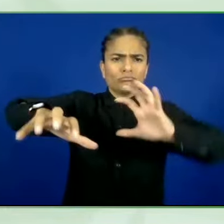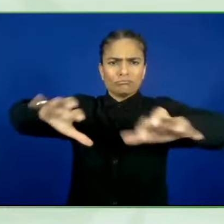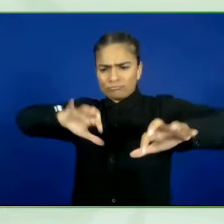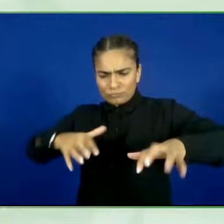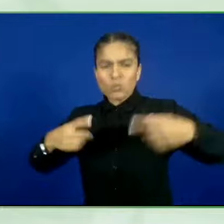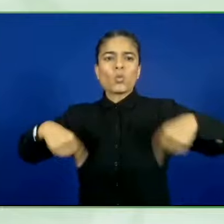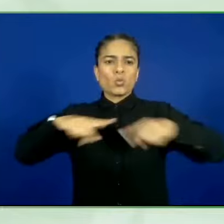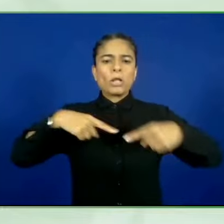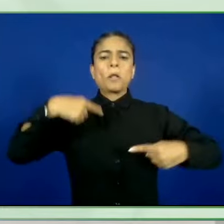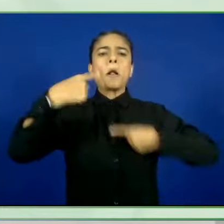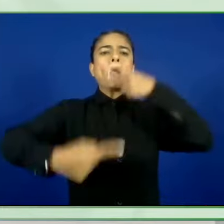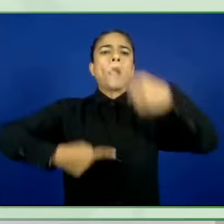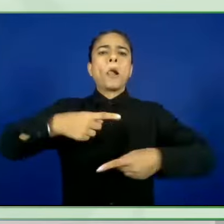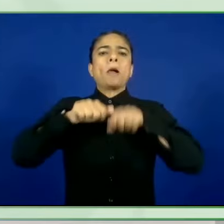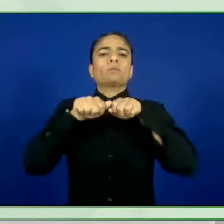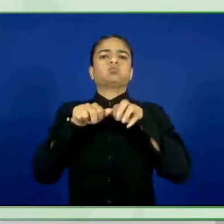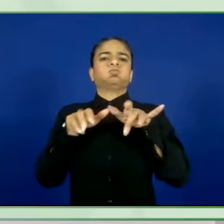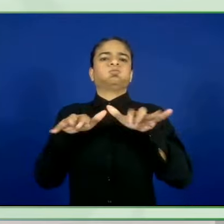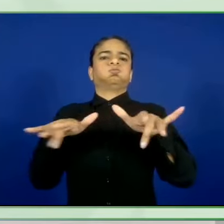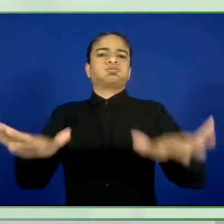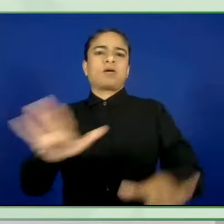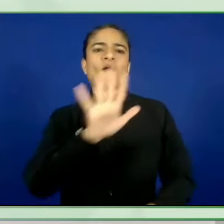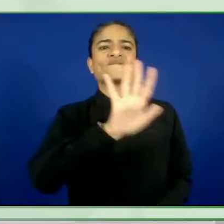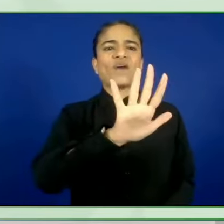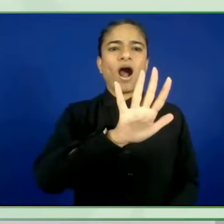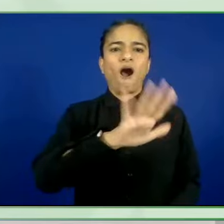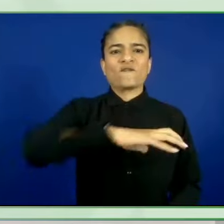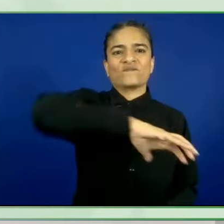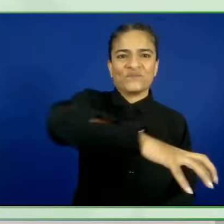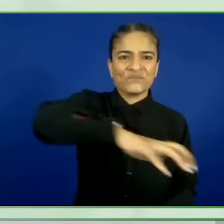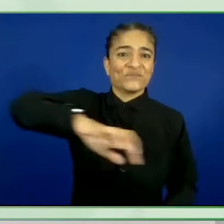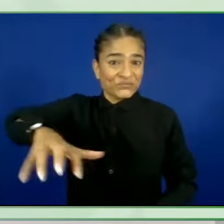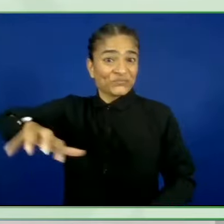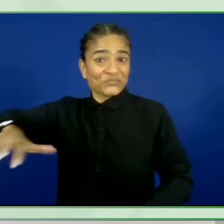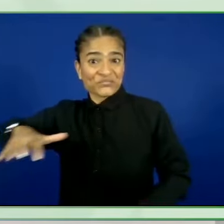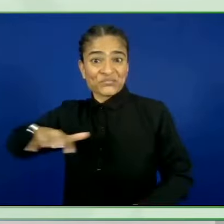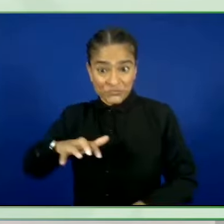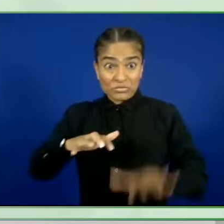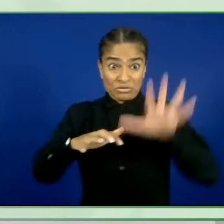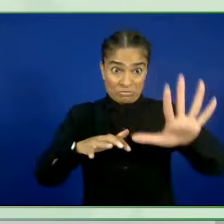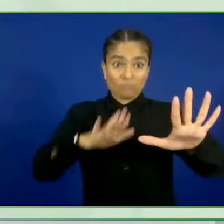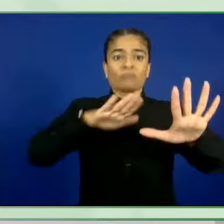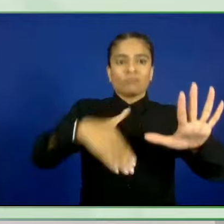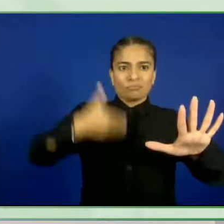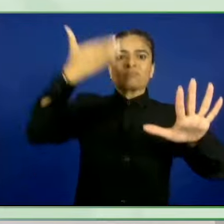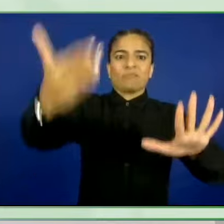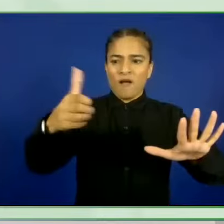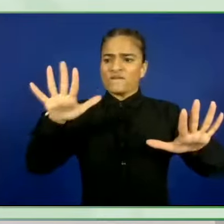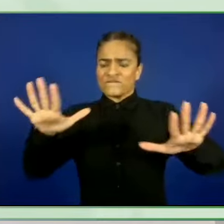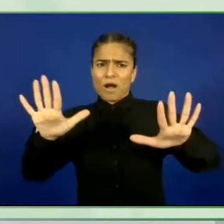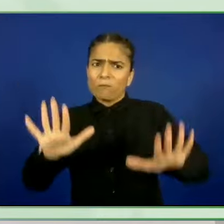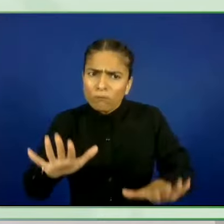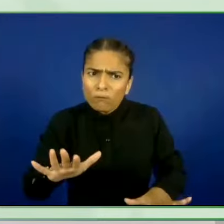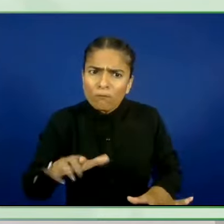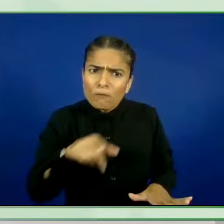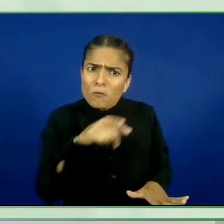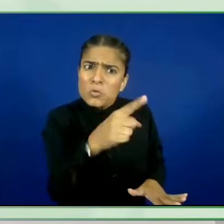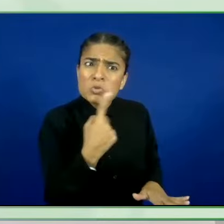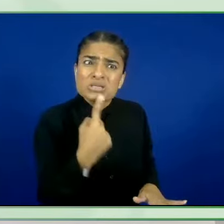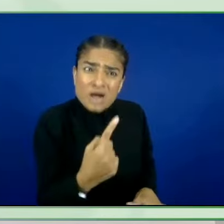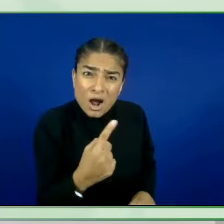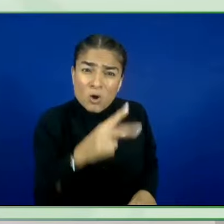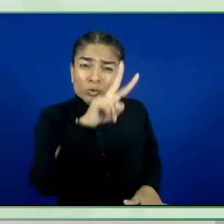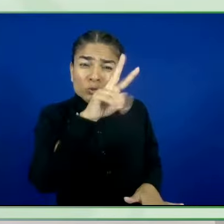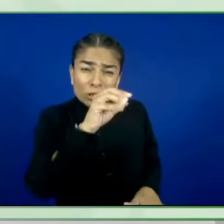districts. Right. And you say 20,000 children. Does that translate into 20,000